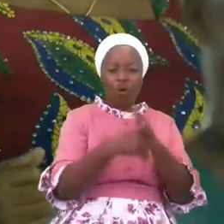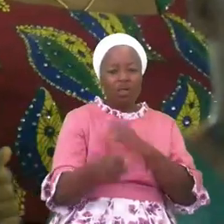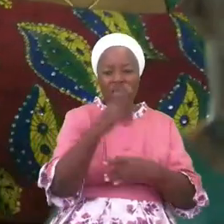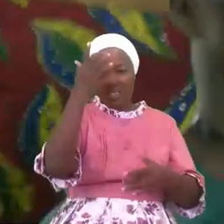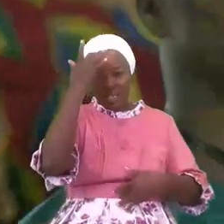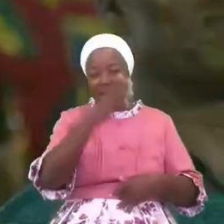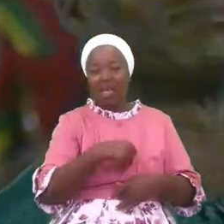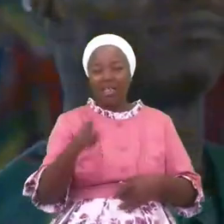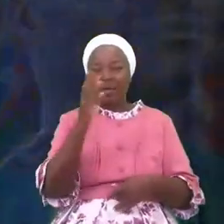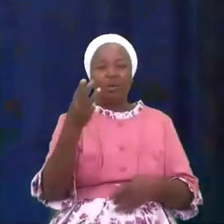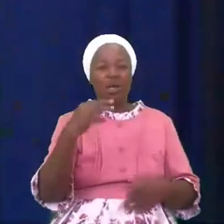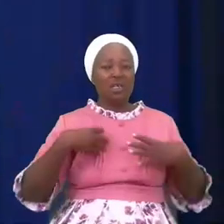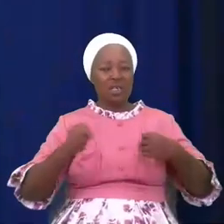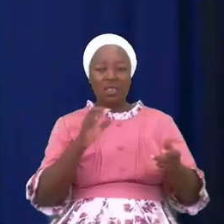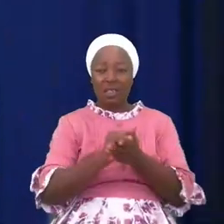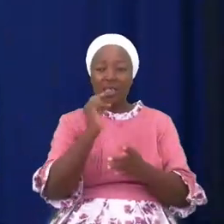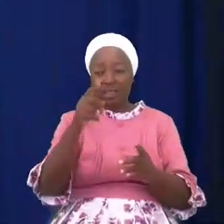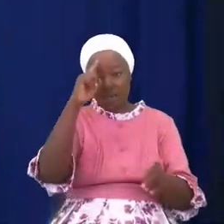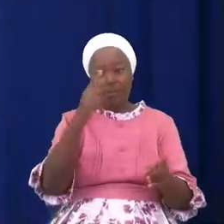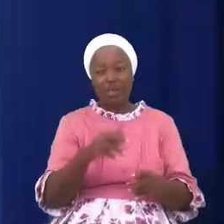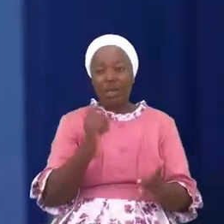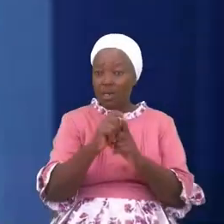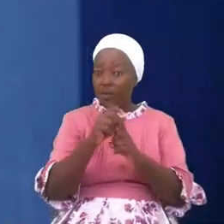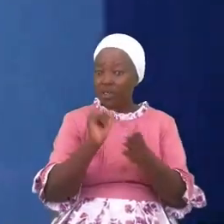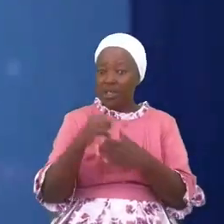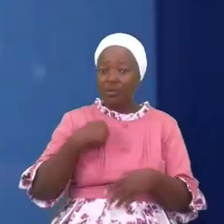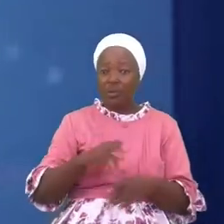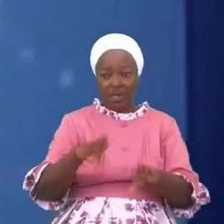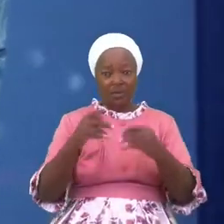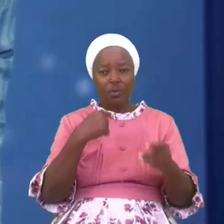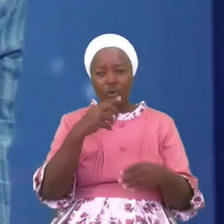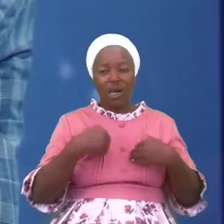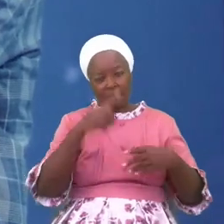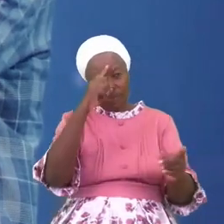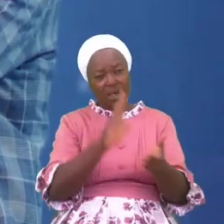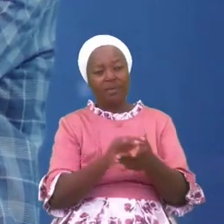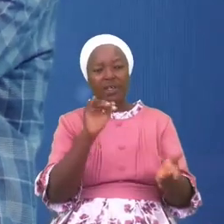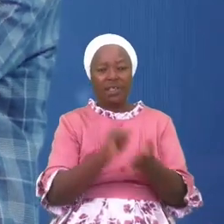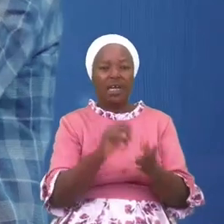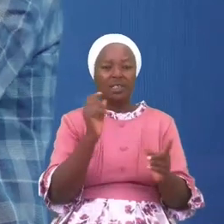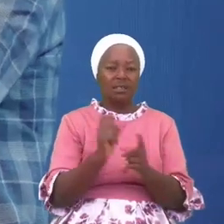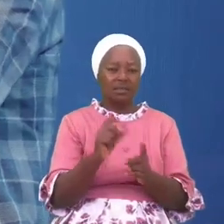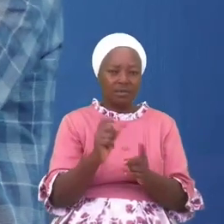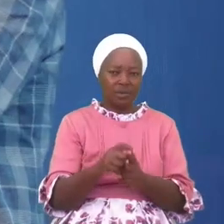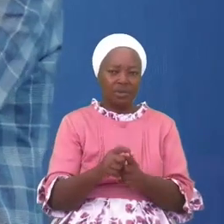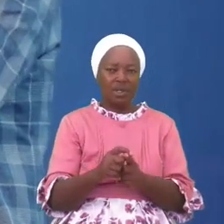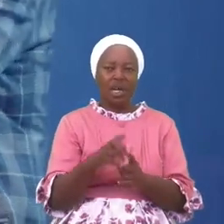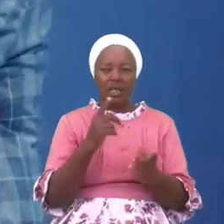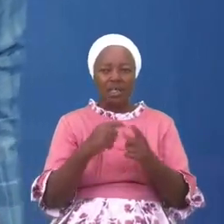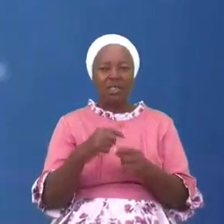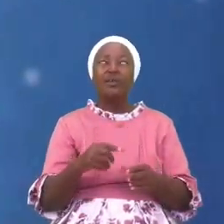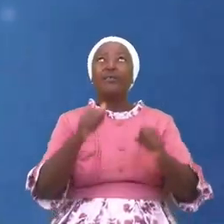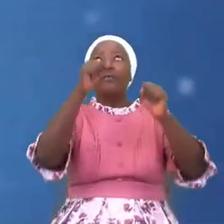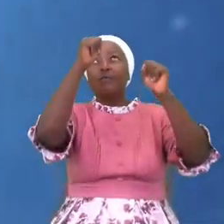has believed our report. Said, Father, I thank you that you have heard me, because you hear me